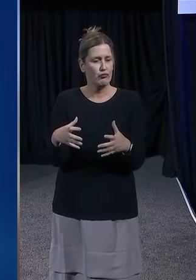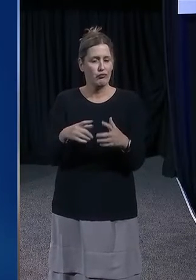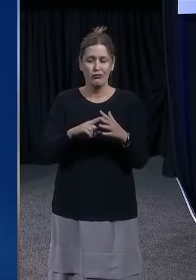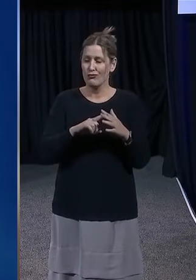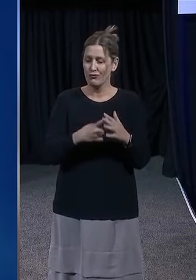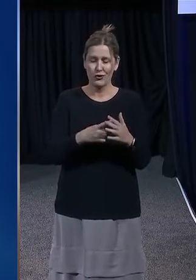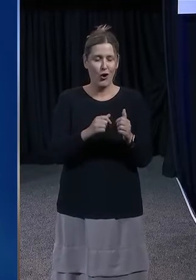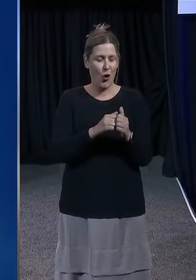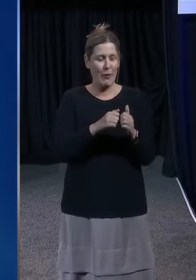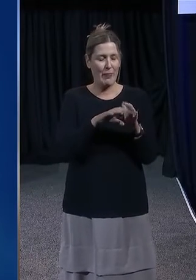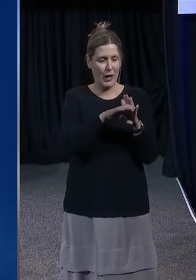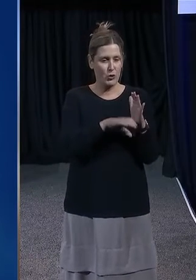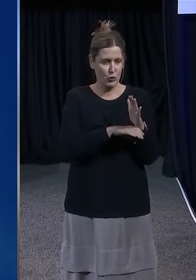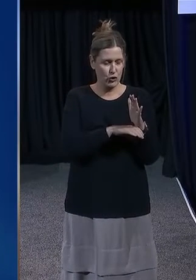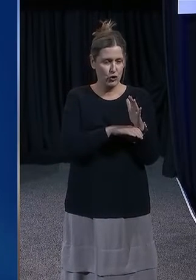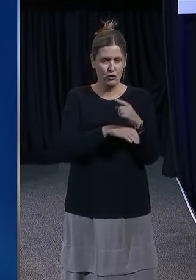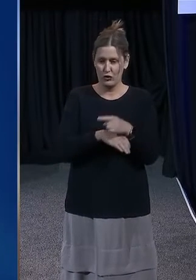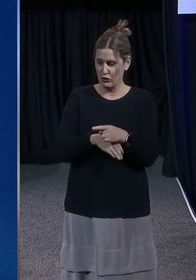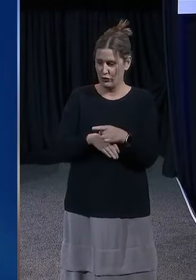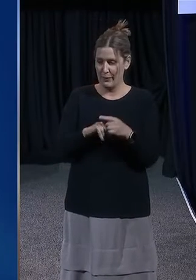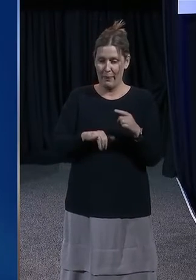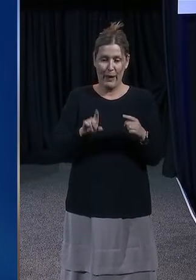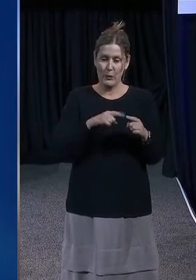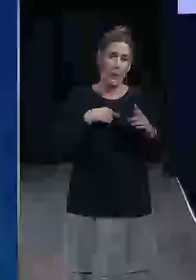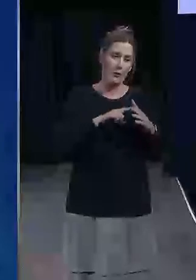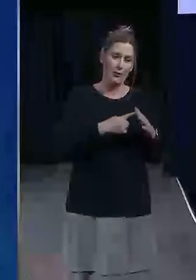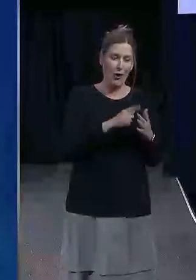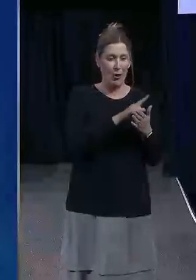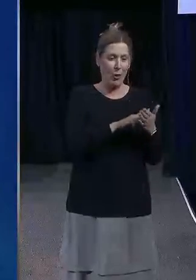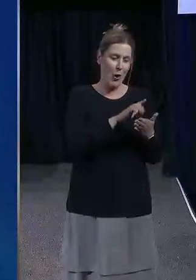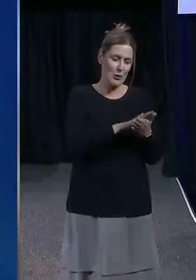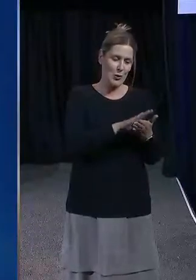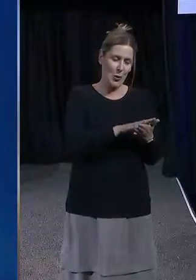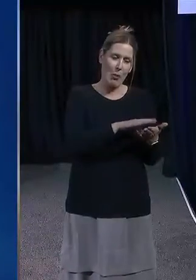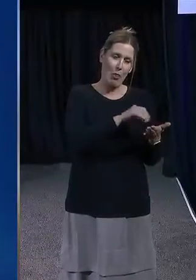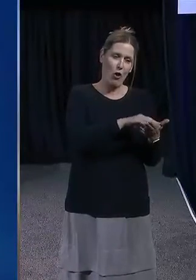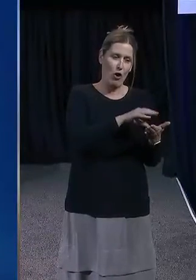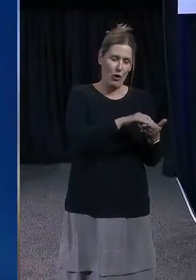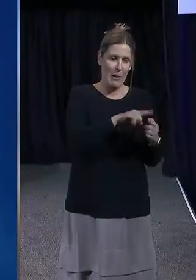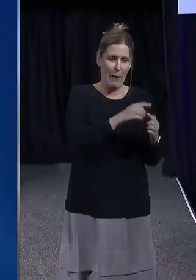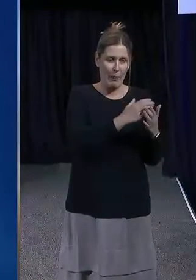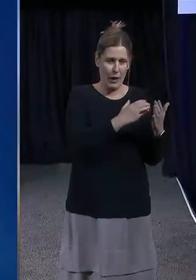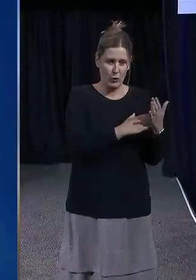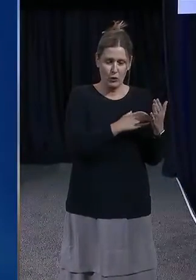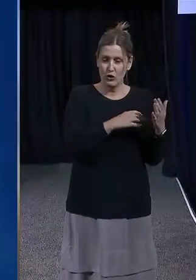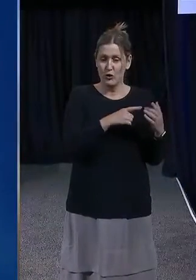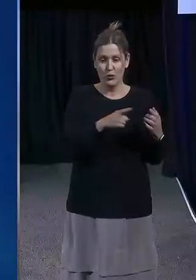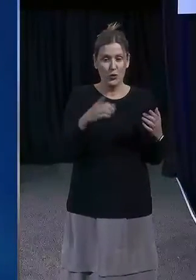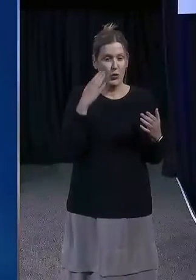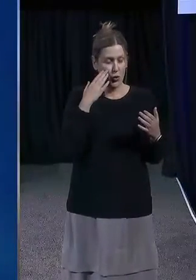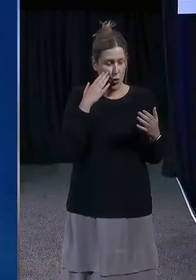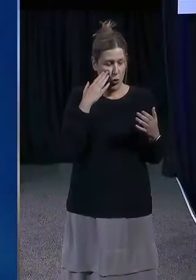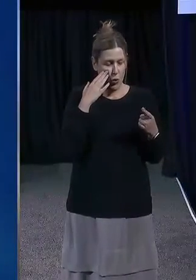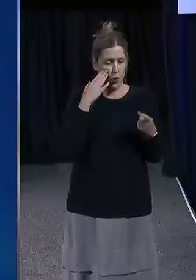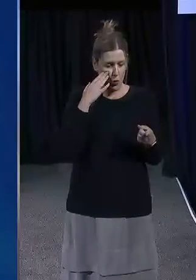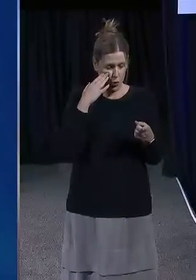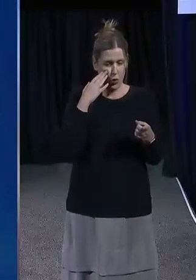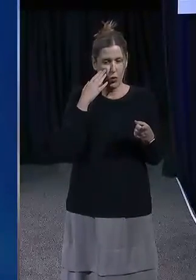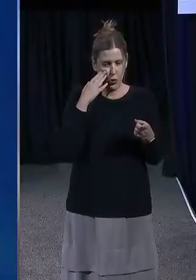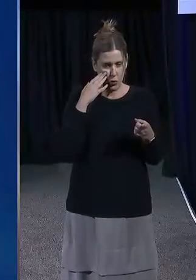the Constitution, because that's where we start in law school. And the Constitution, as you know, was